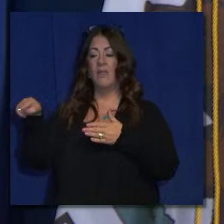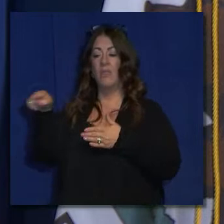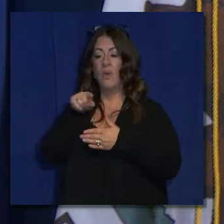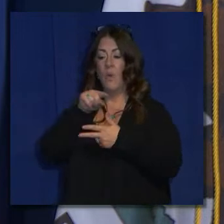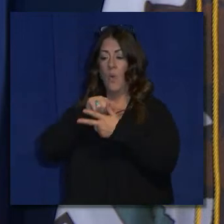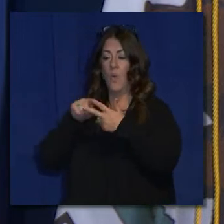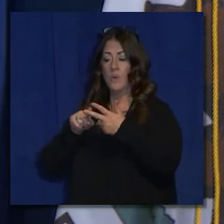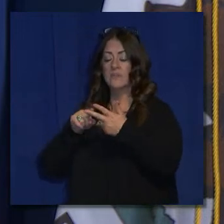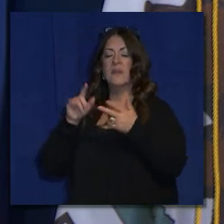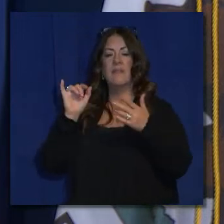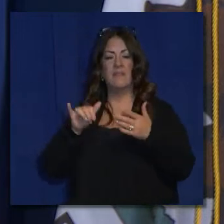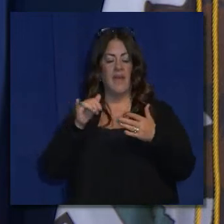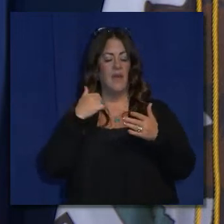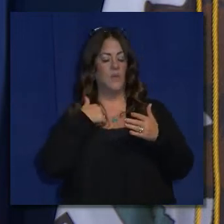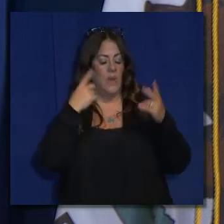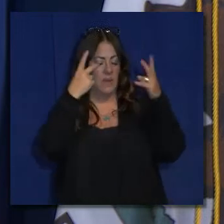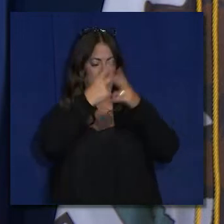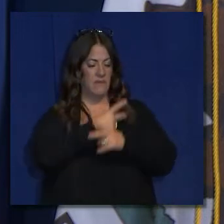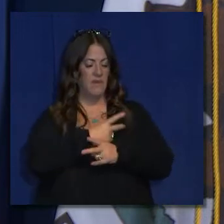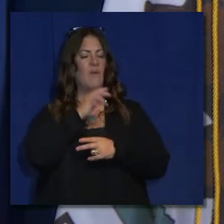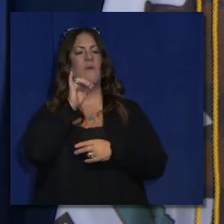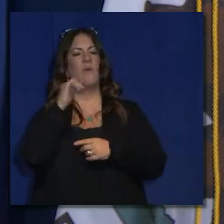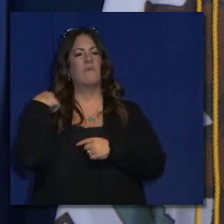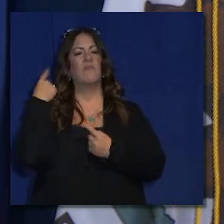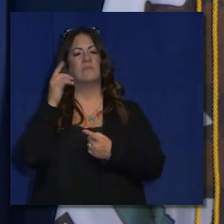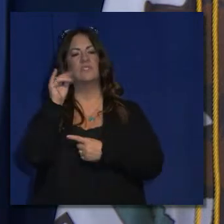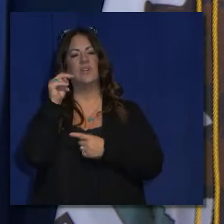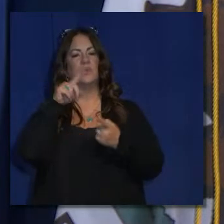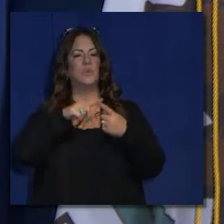results flipped from January.